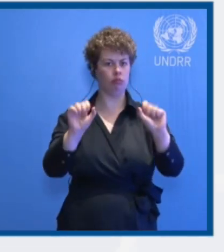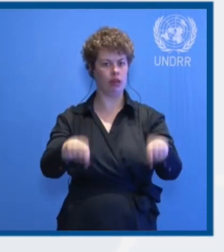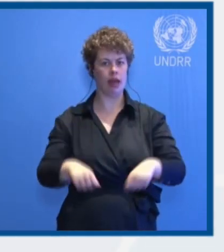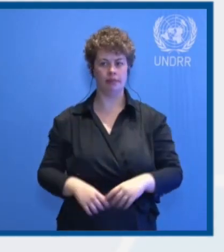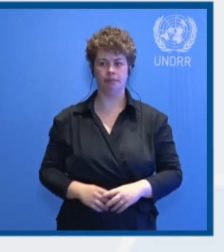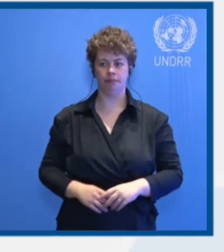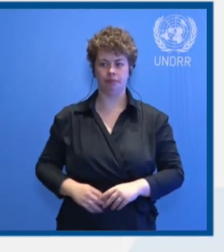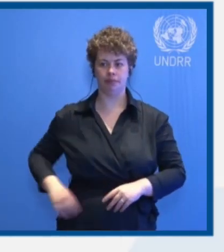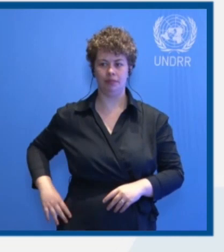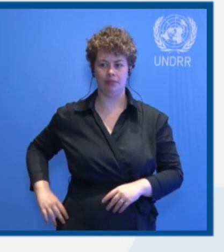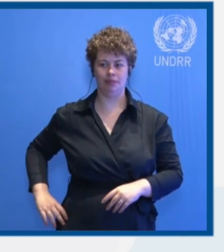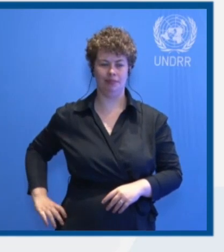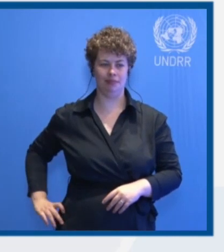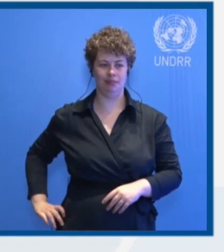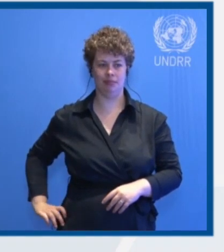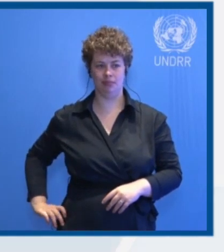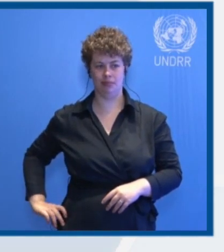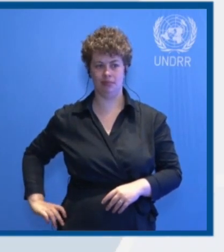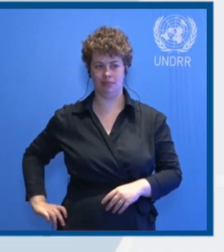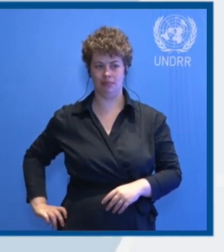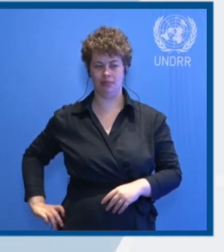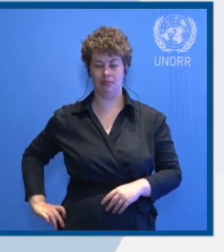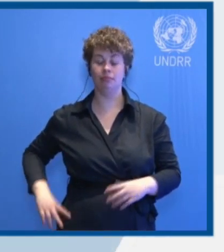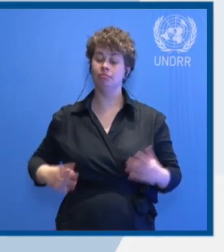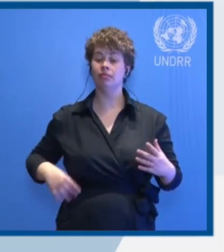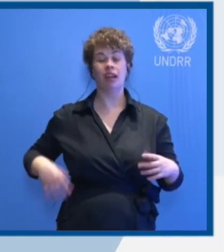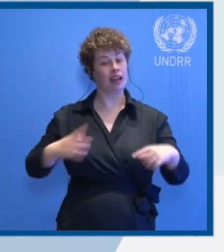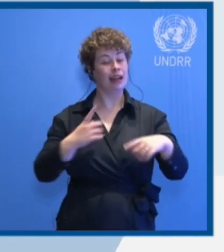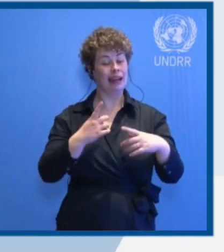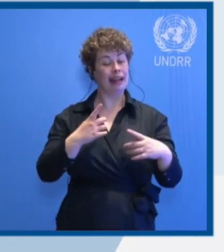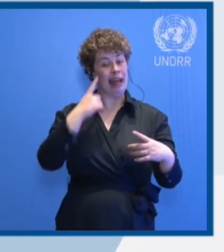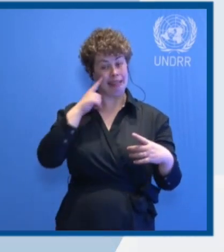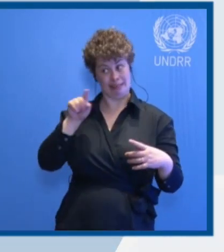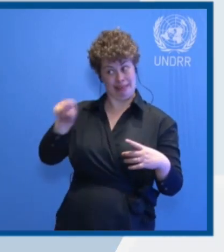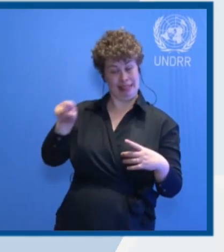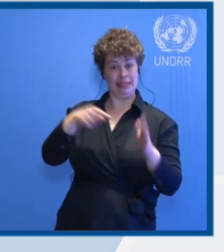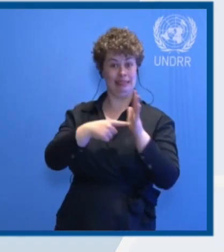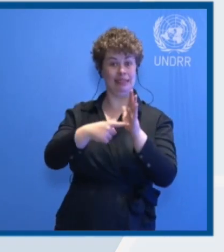show clearly that there's still many obstacles towards